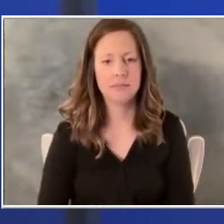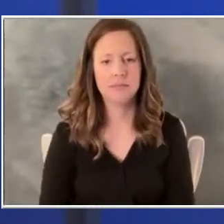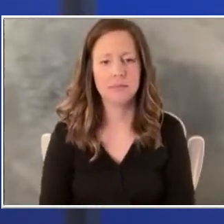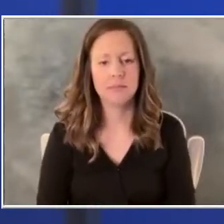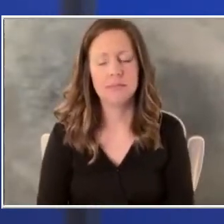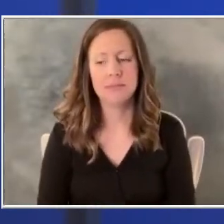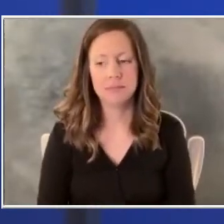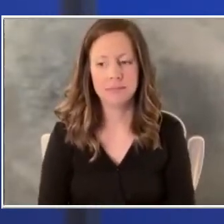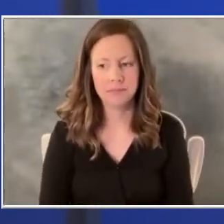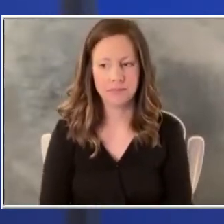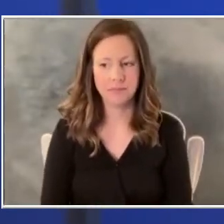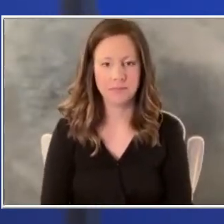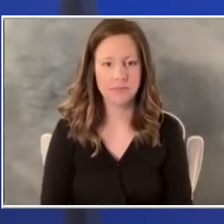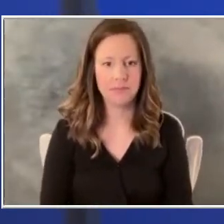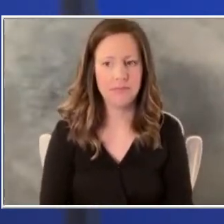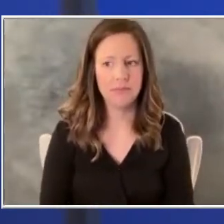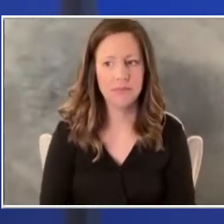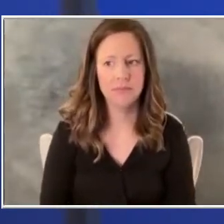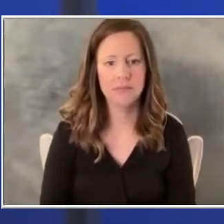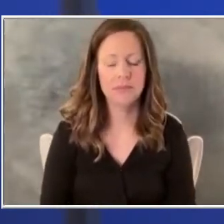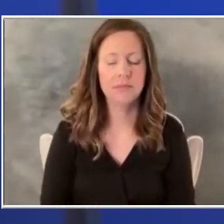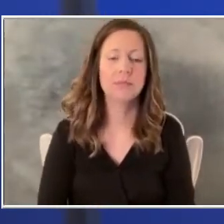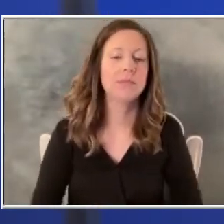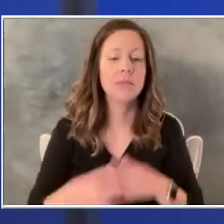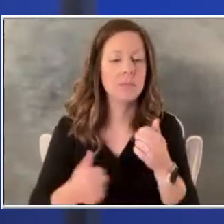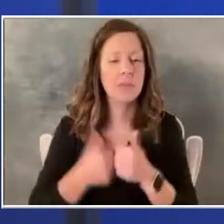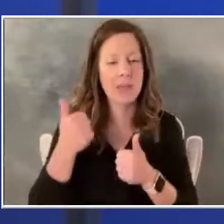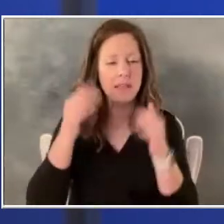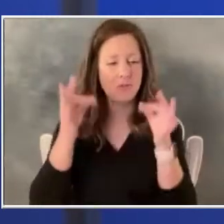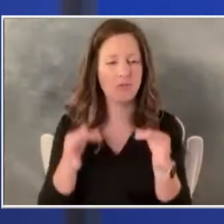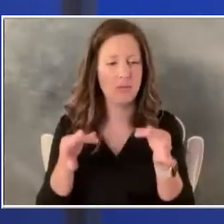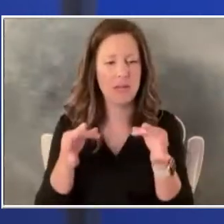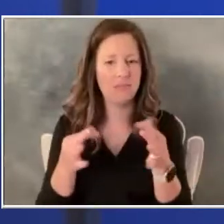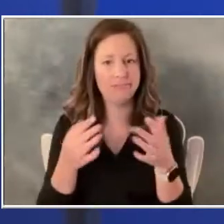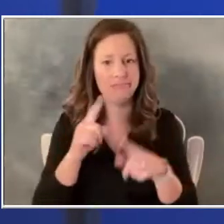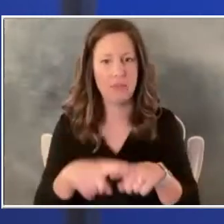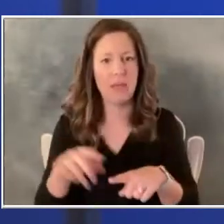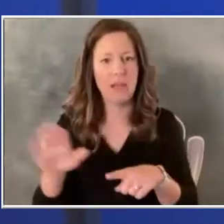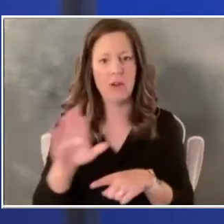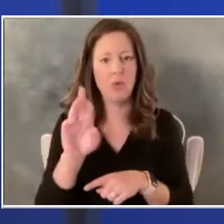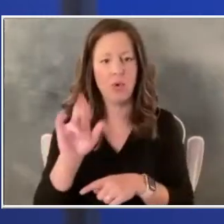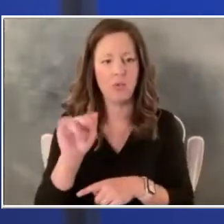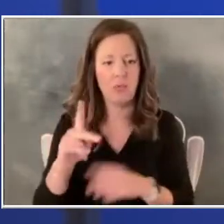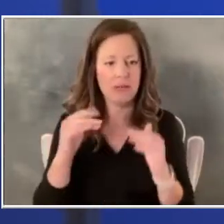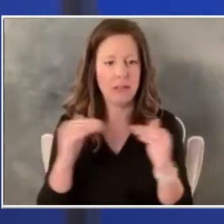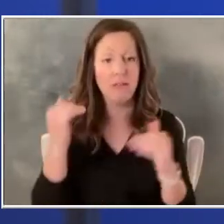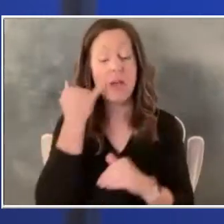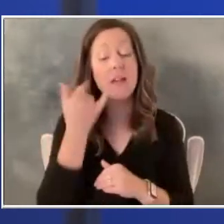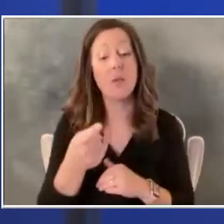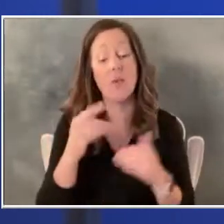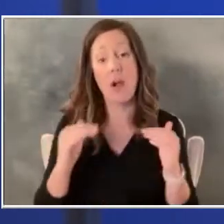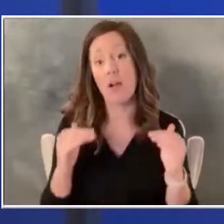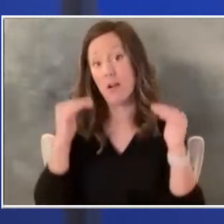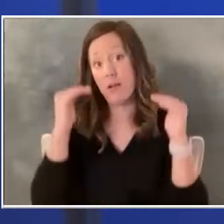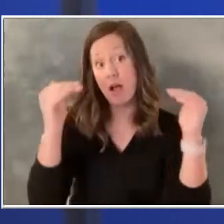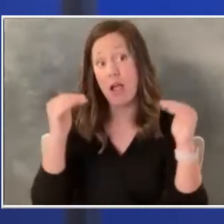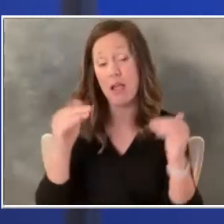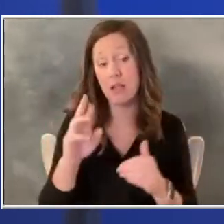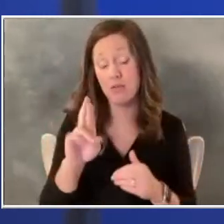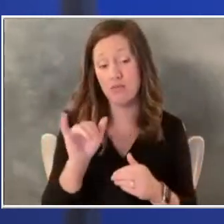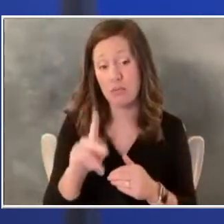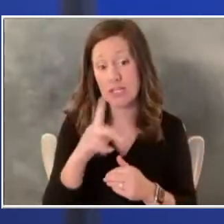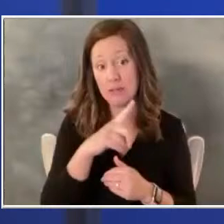Mainly, we determine that by what your risk level is. For example, if you are at high risk because you've had a